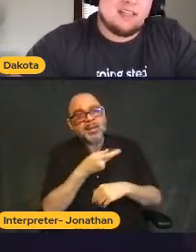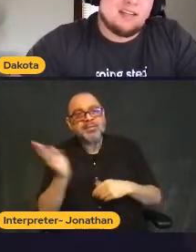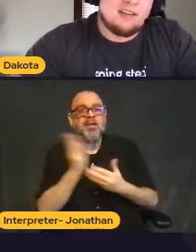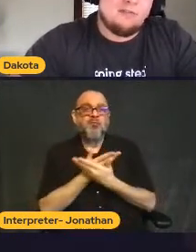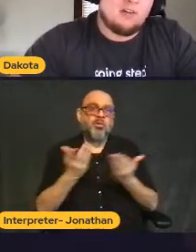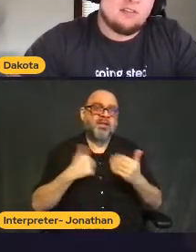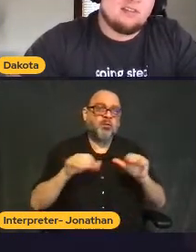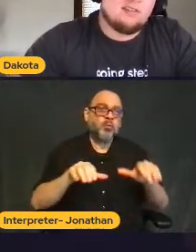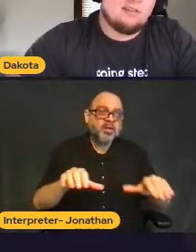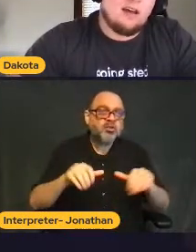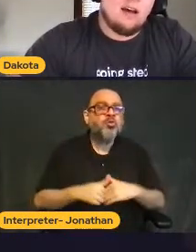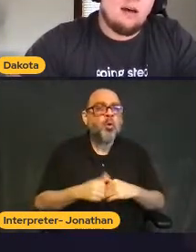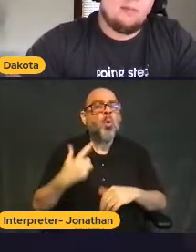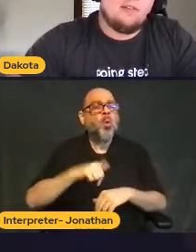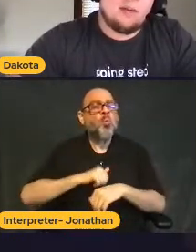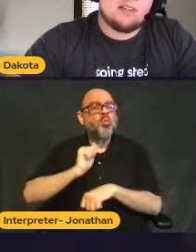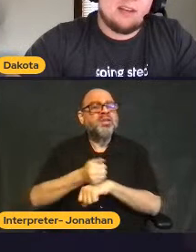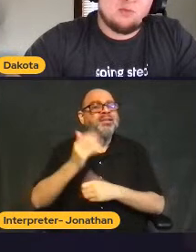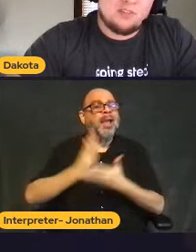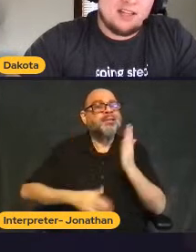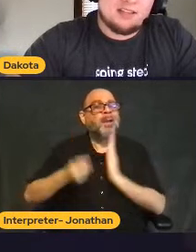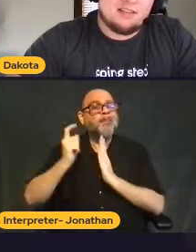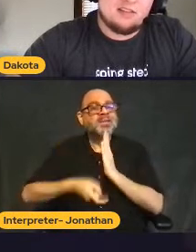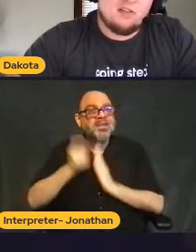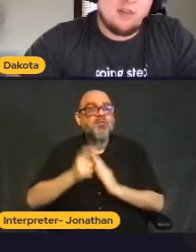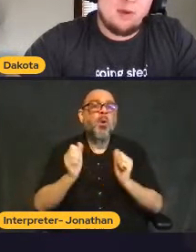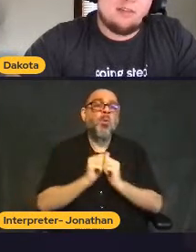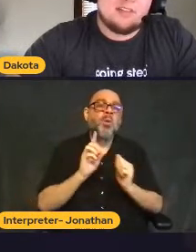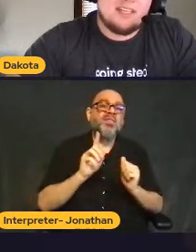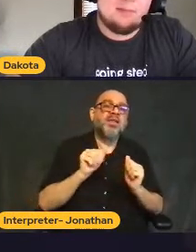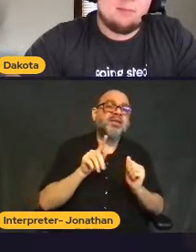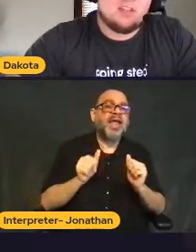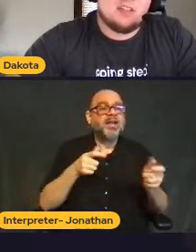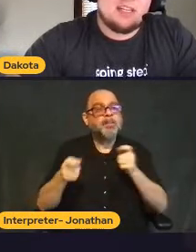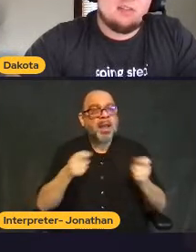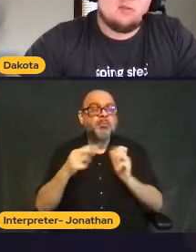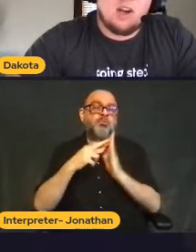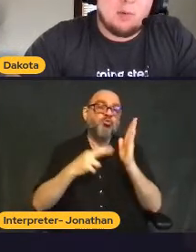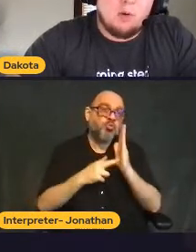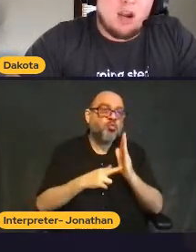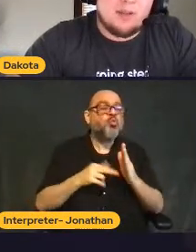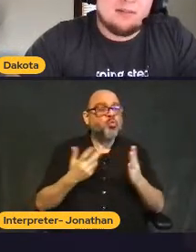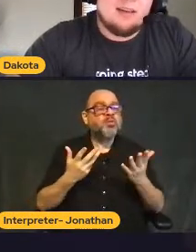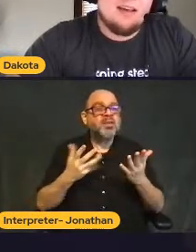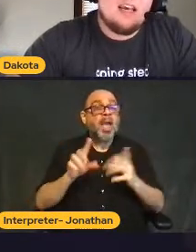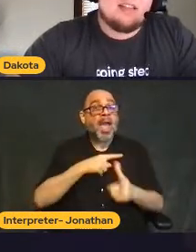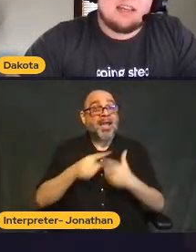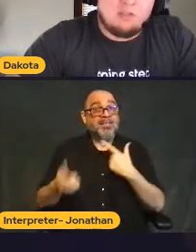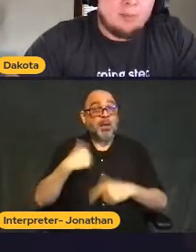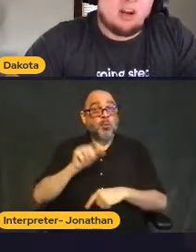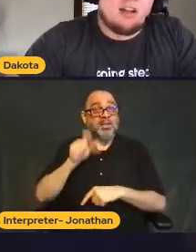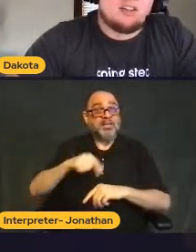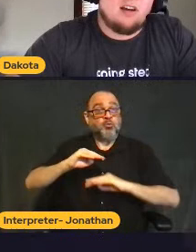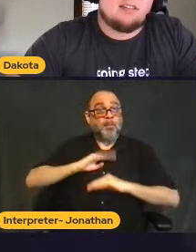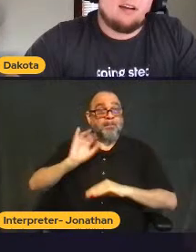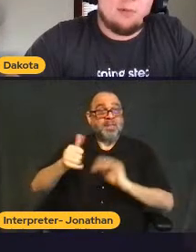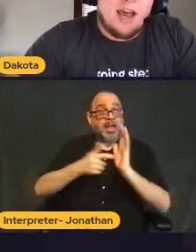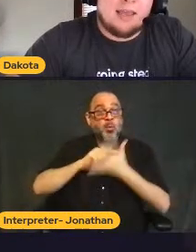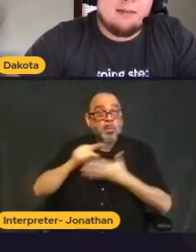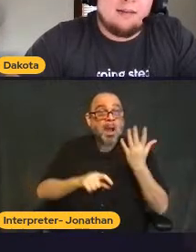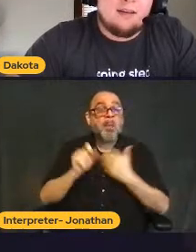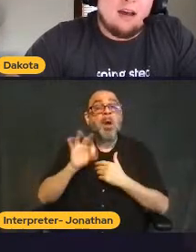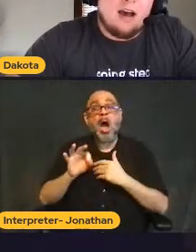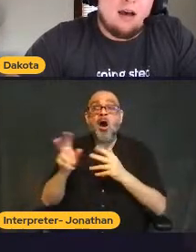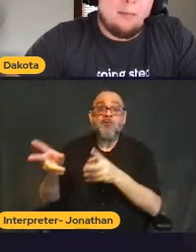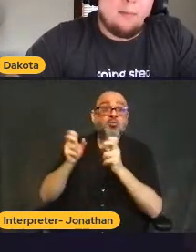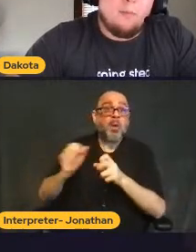same set of defaults of AWS managed rule sets. So that way, if a team just needed to meet our requirement, they could grab our construct and apply